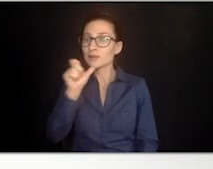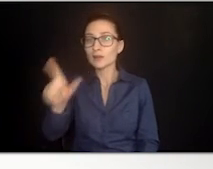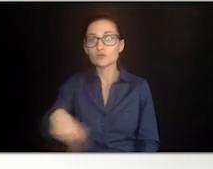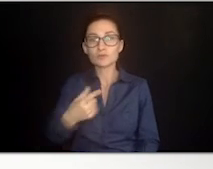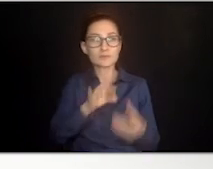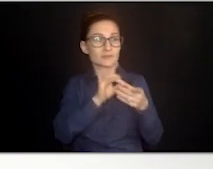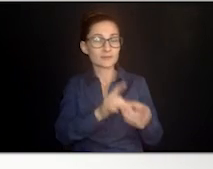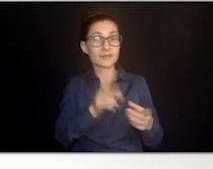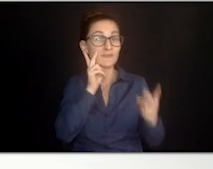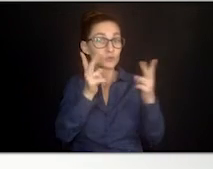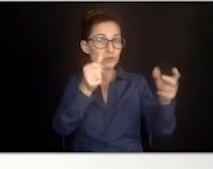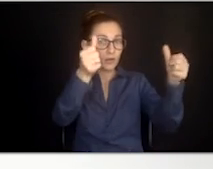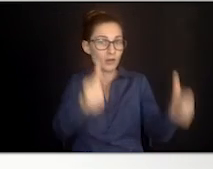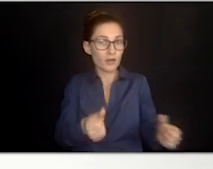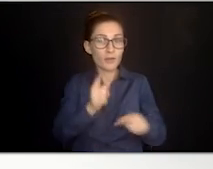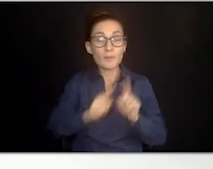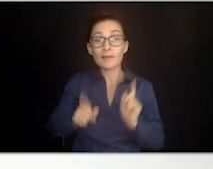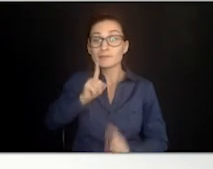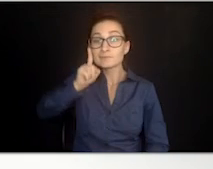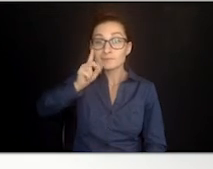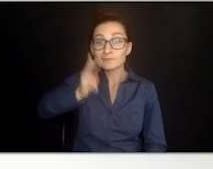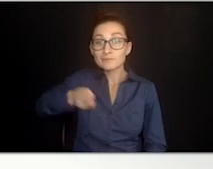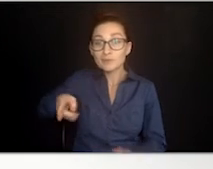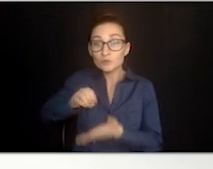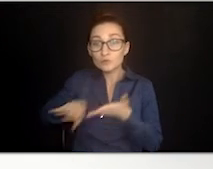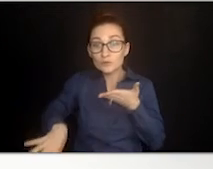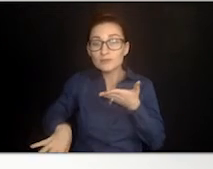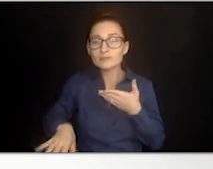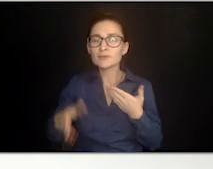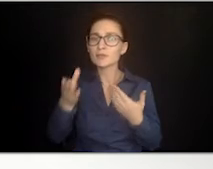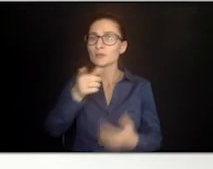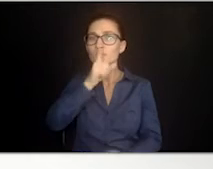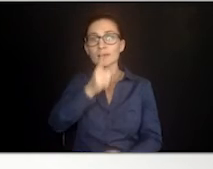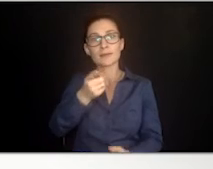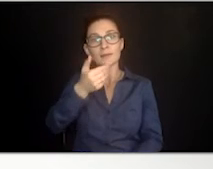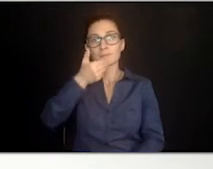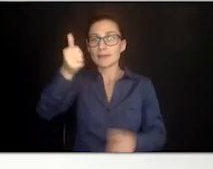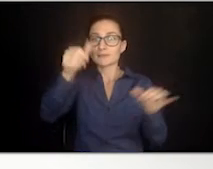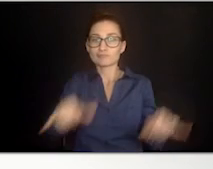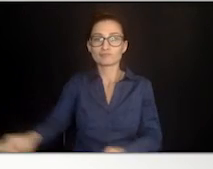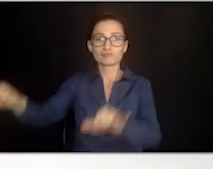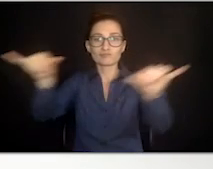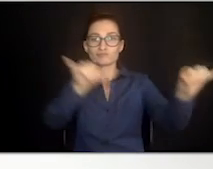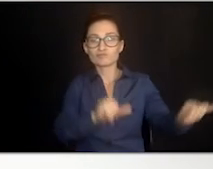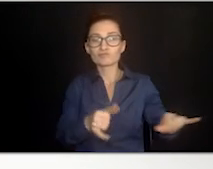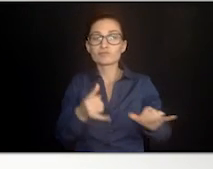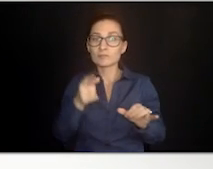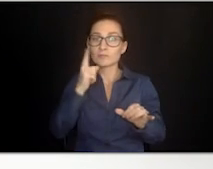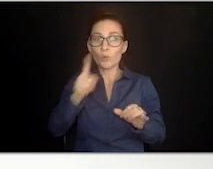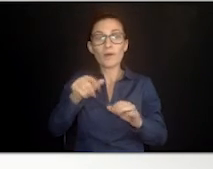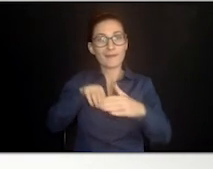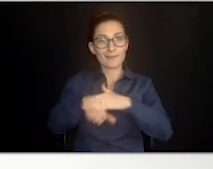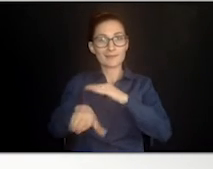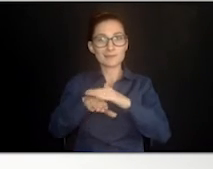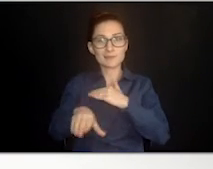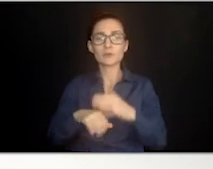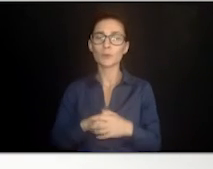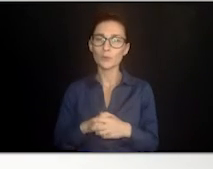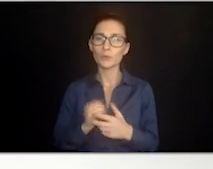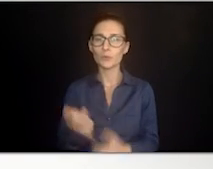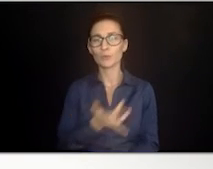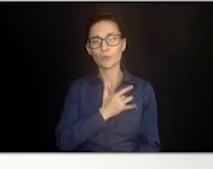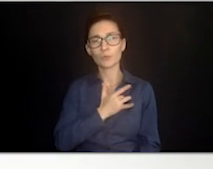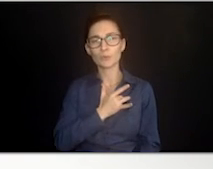but to DHH or any other potential disability, and that would be just best practice in general to be able to give access. Really love